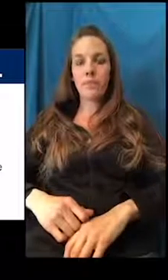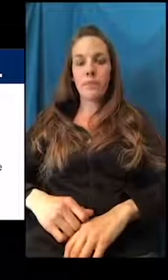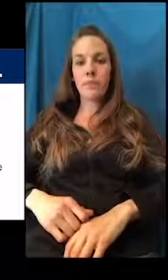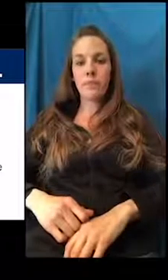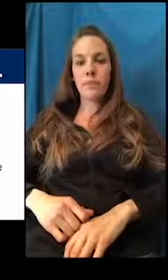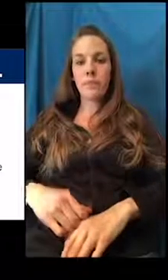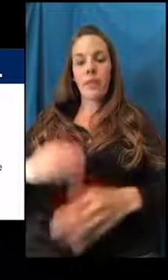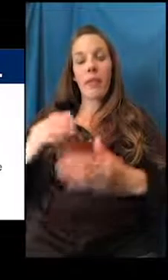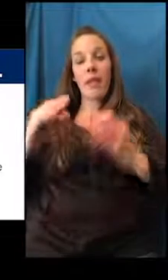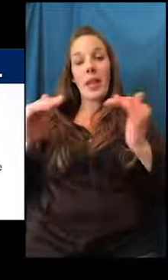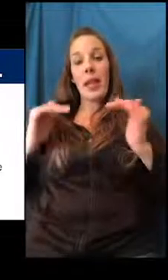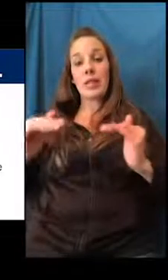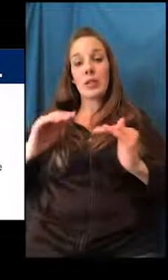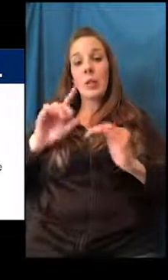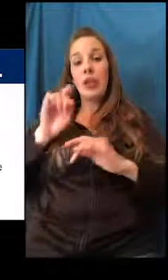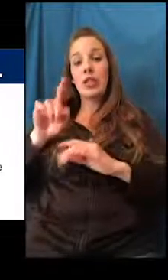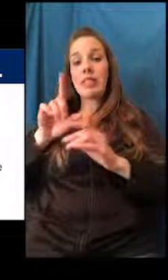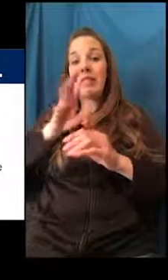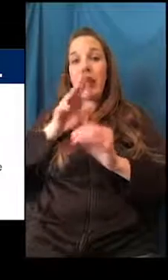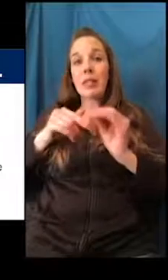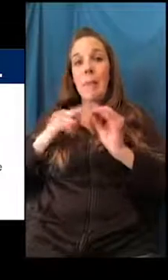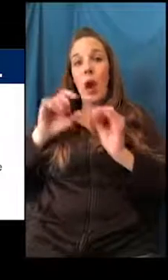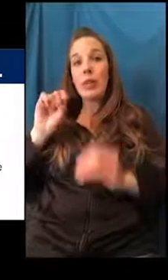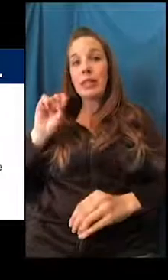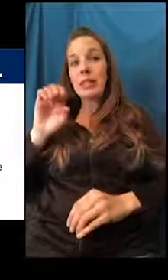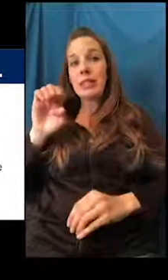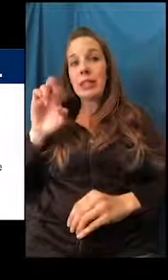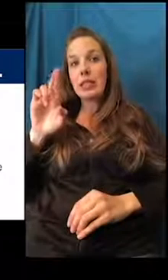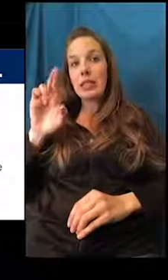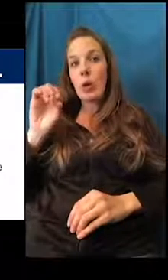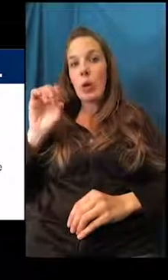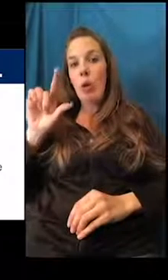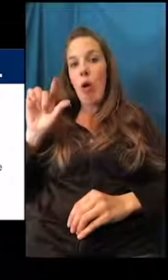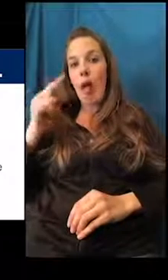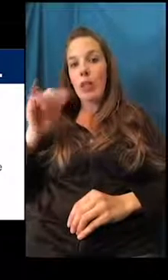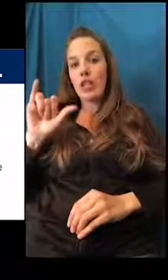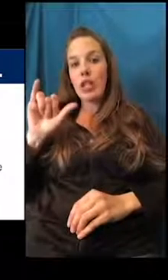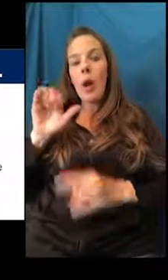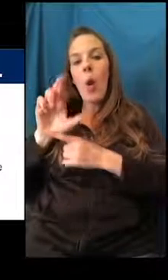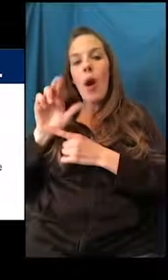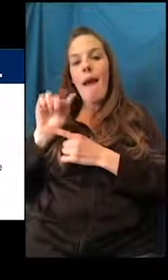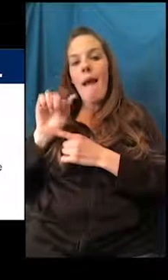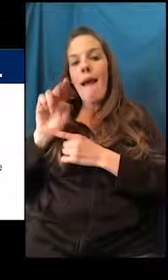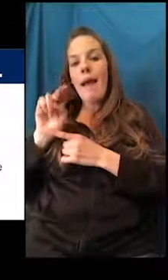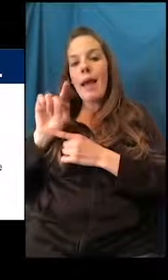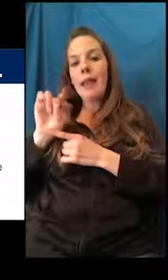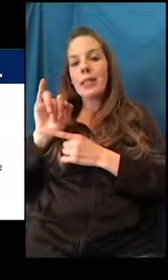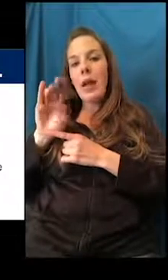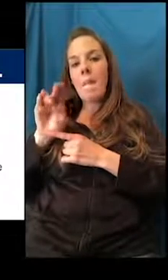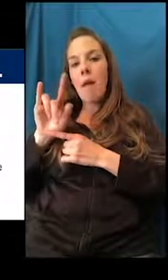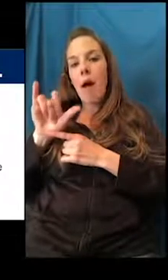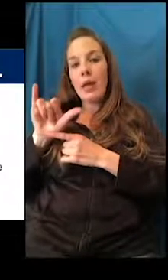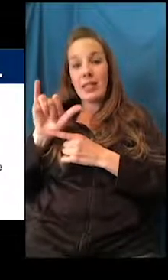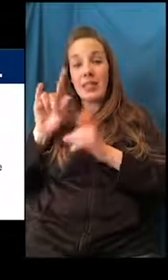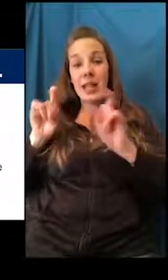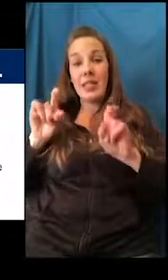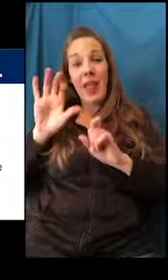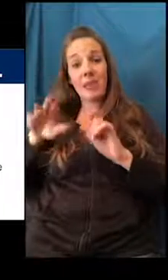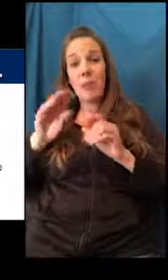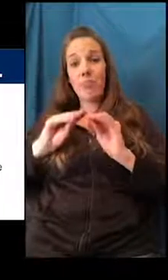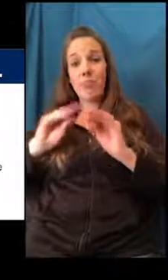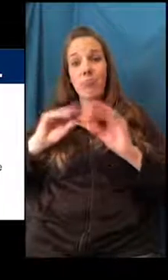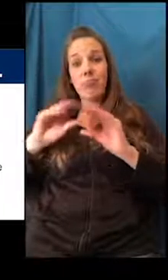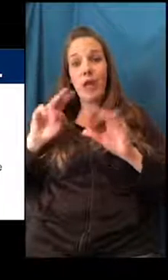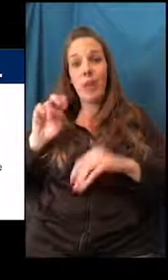question talks about serology or antibody testing, which has been pretty prevalent in the news, and many people may have questions about that. So what